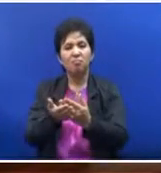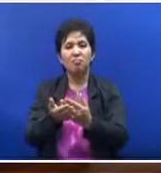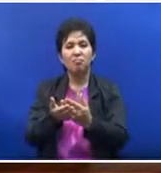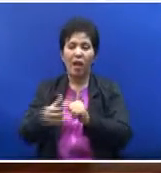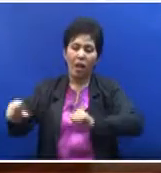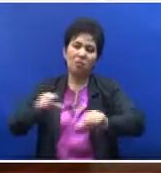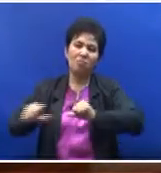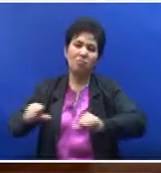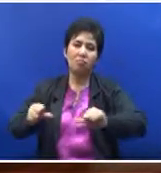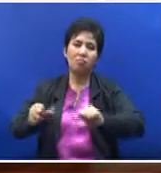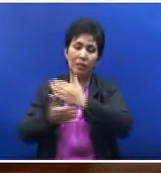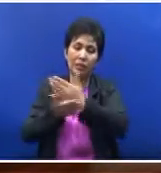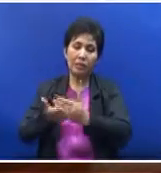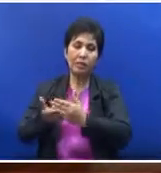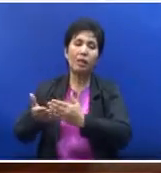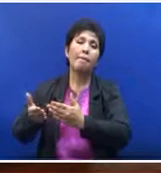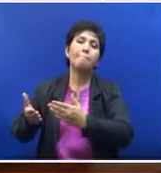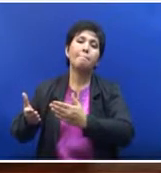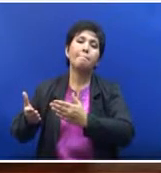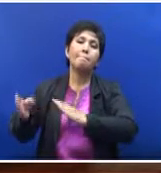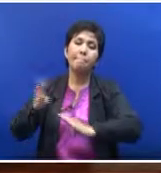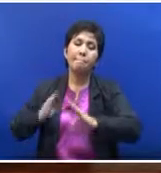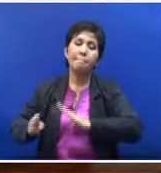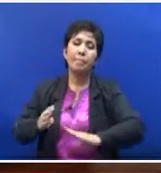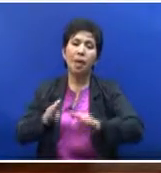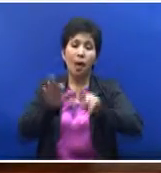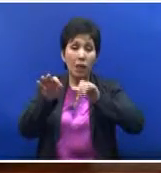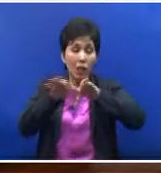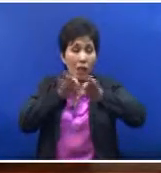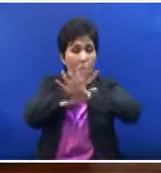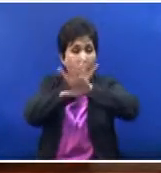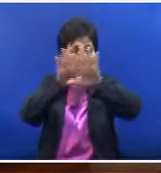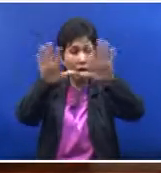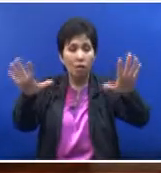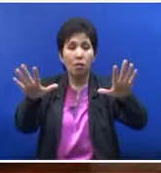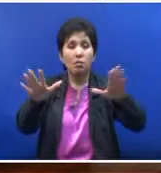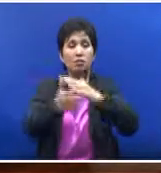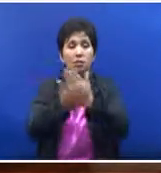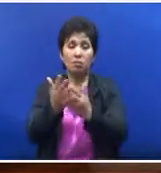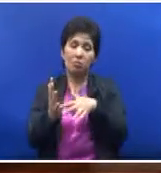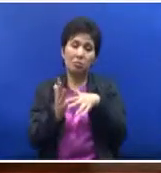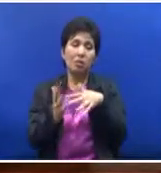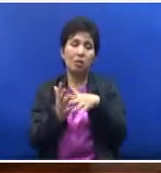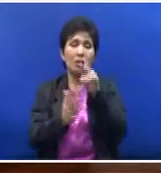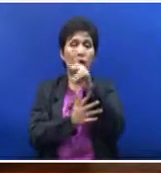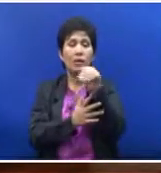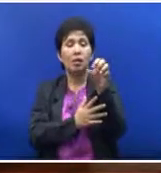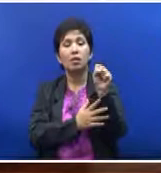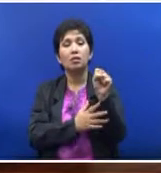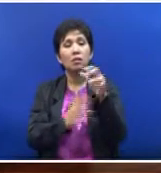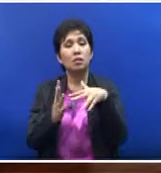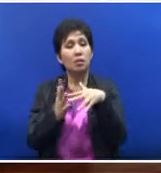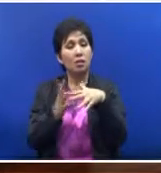certain actions, okay, in order to give a clear report about certain case study, okay, the